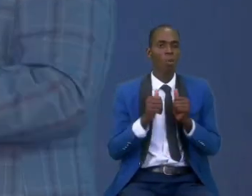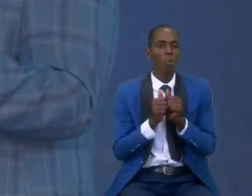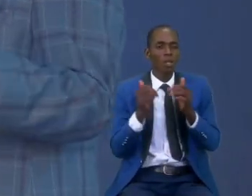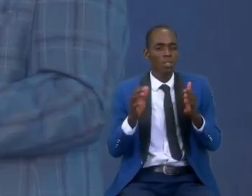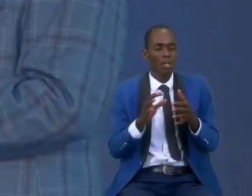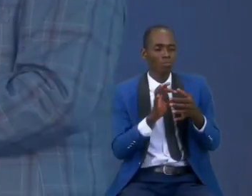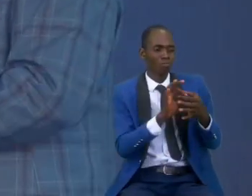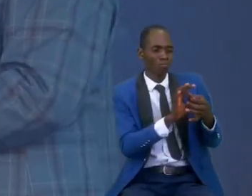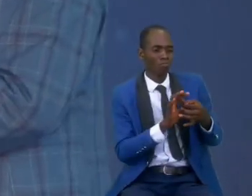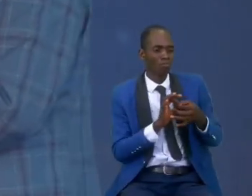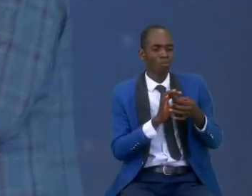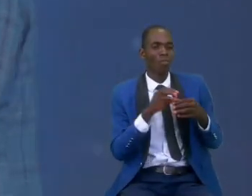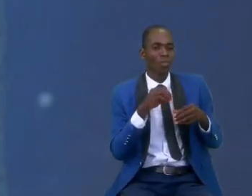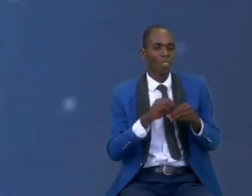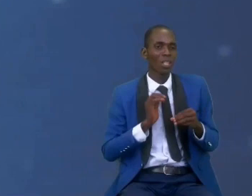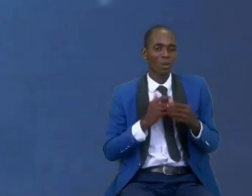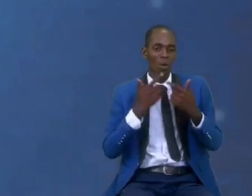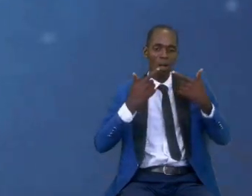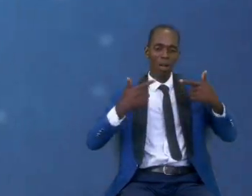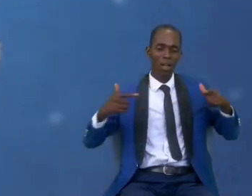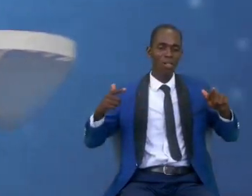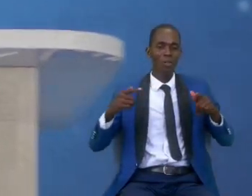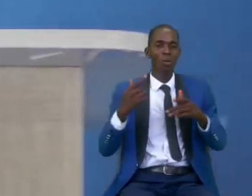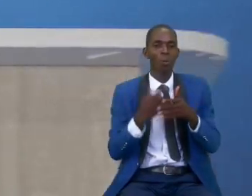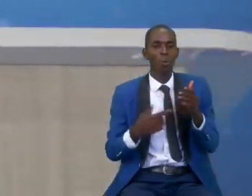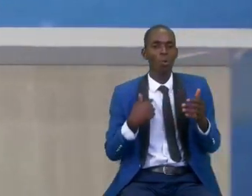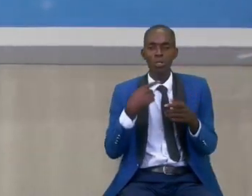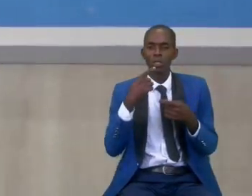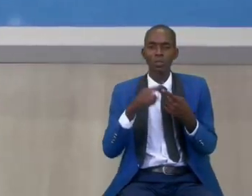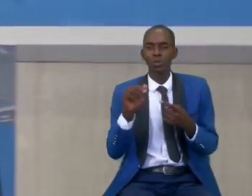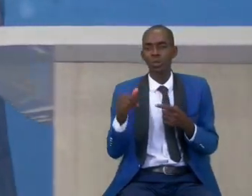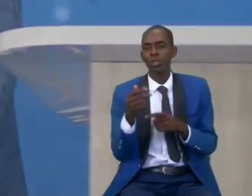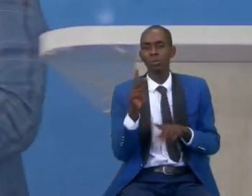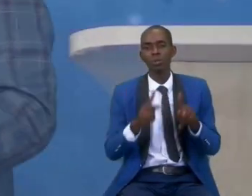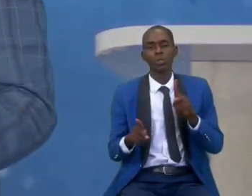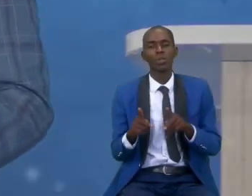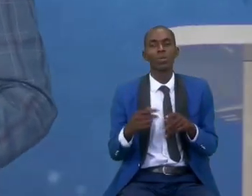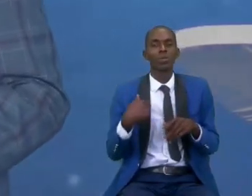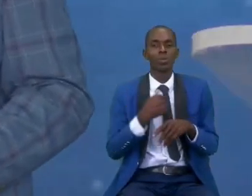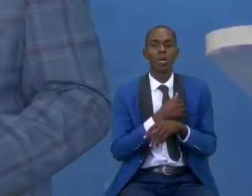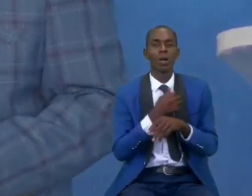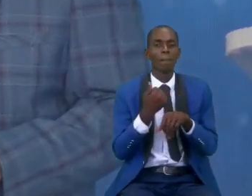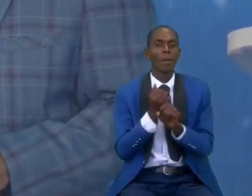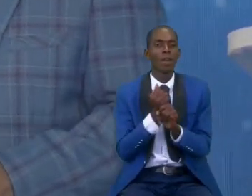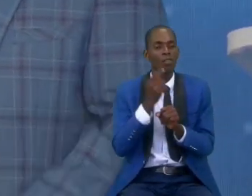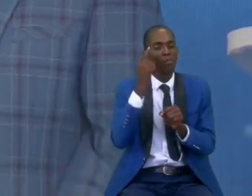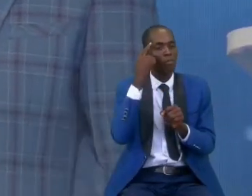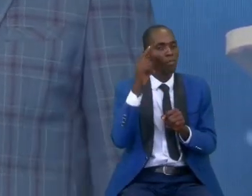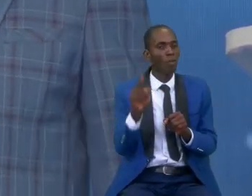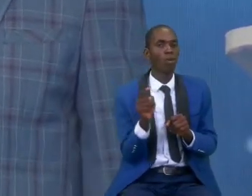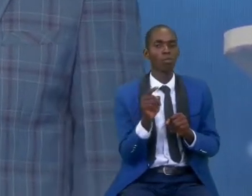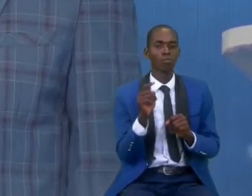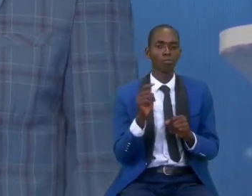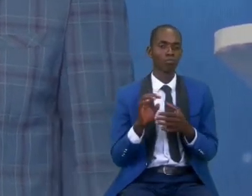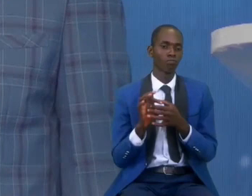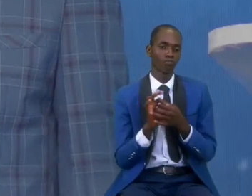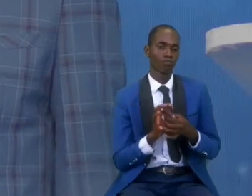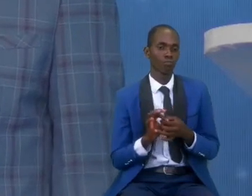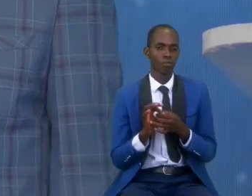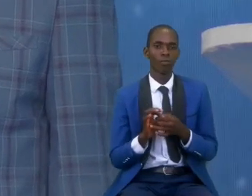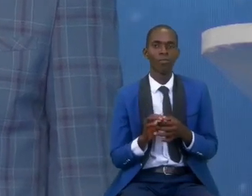person, we're made for cooperation. And so we're not made for competition. We're not made